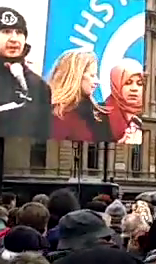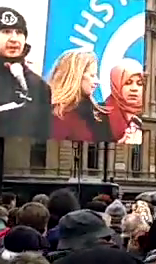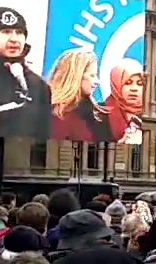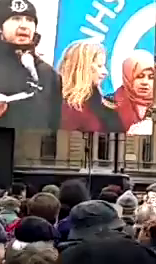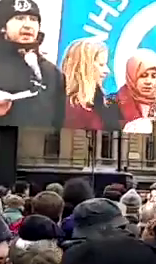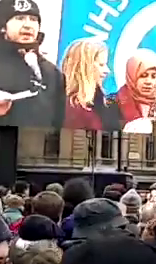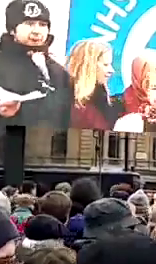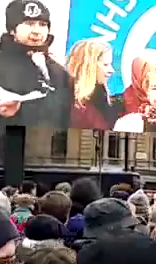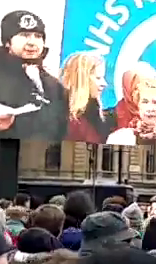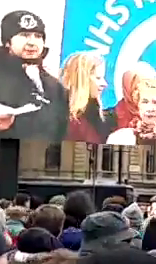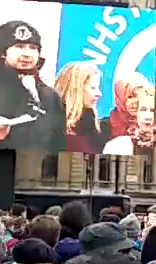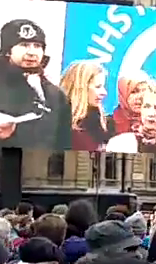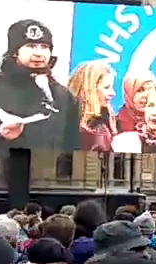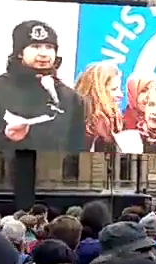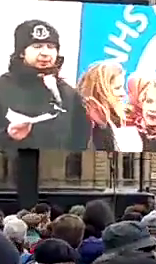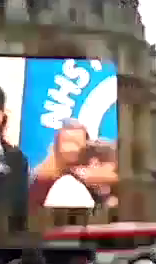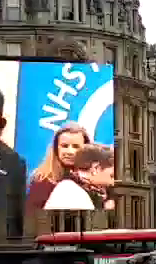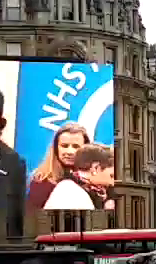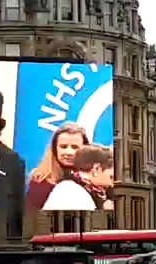loans at